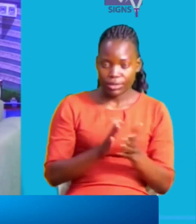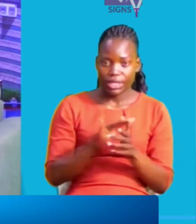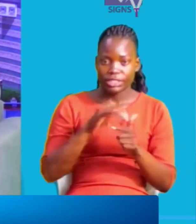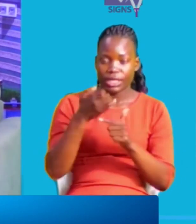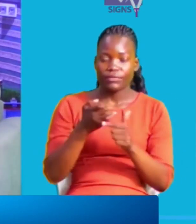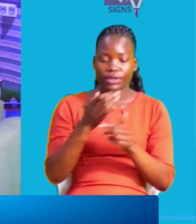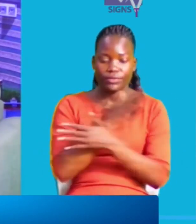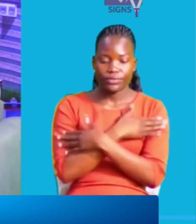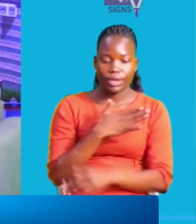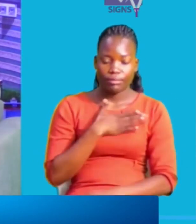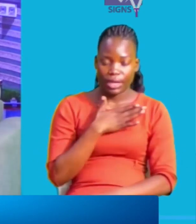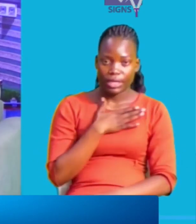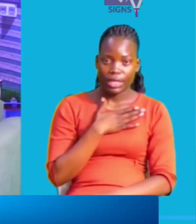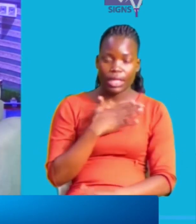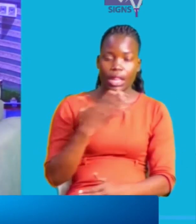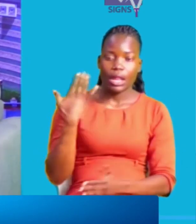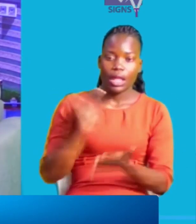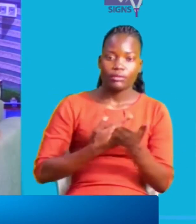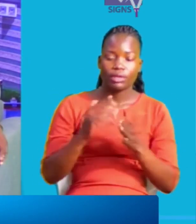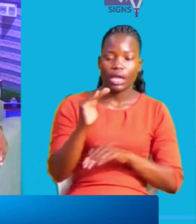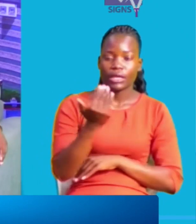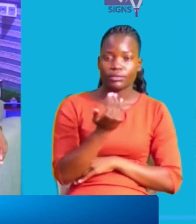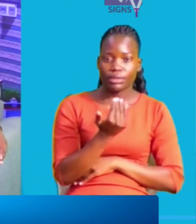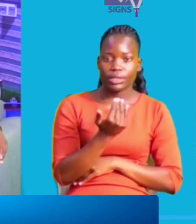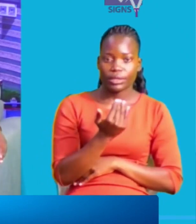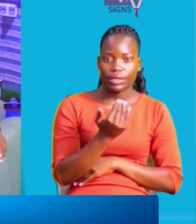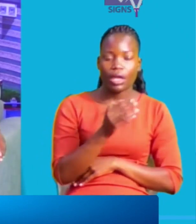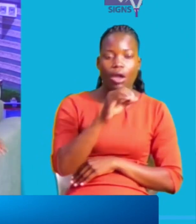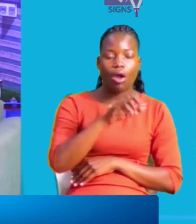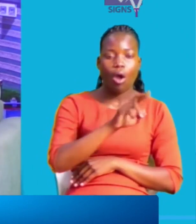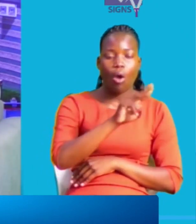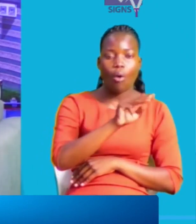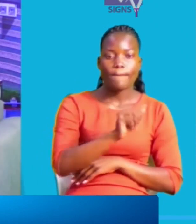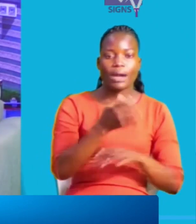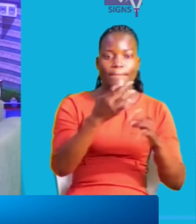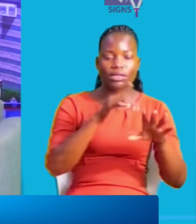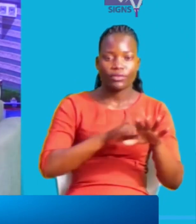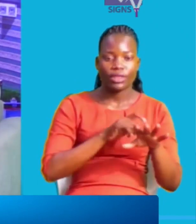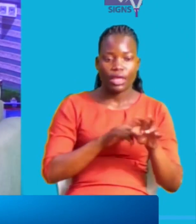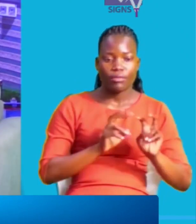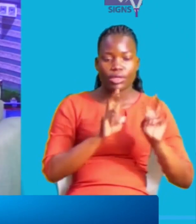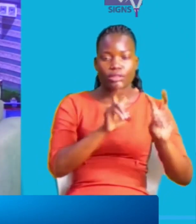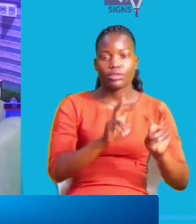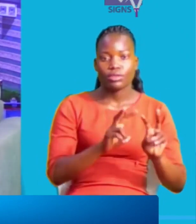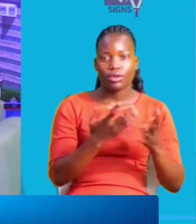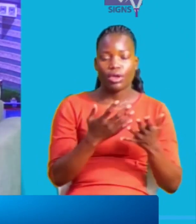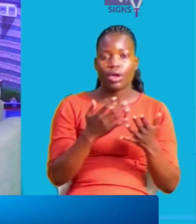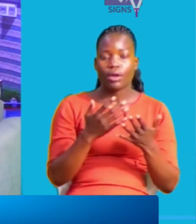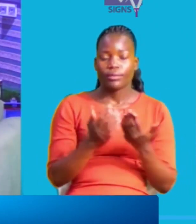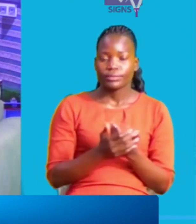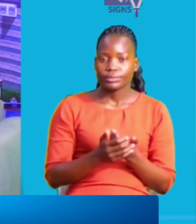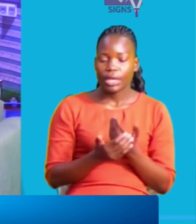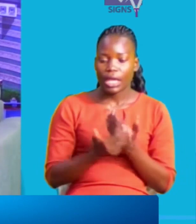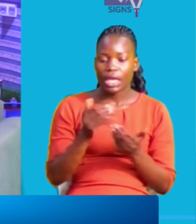of my friend last week part one asked me, Philemon, most of the time huwa tunakuona ukiwa unashughulika